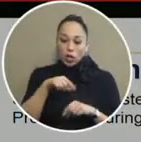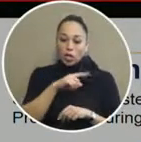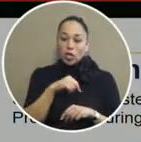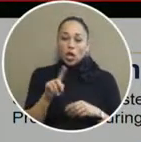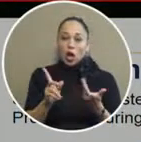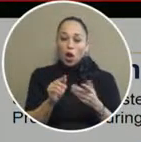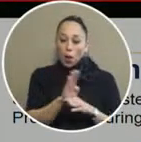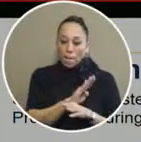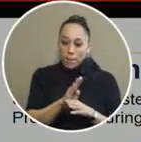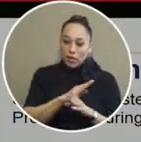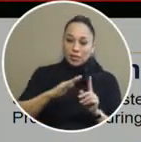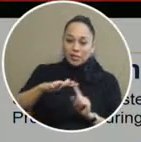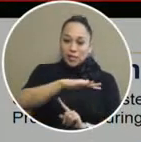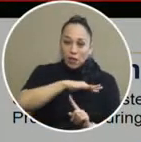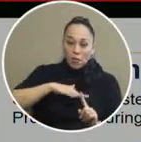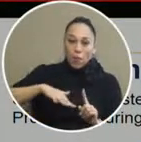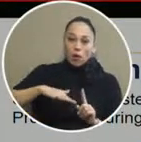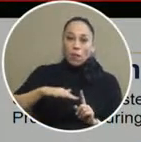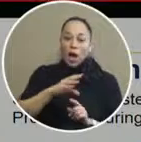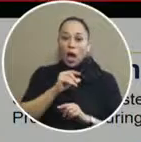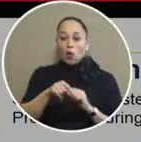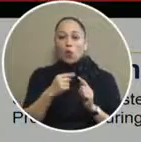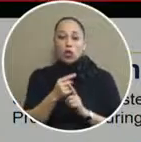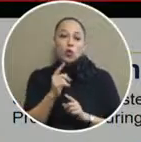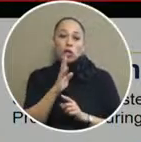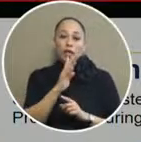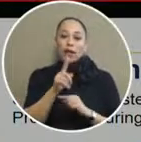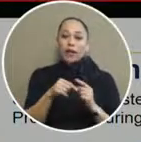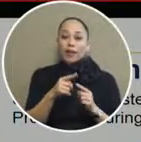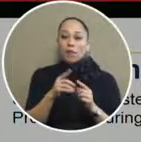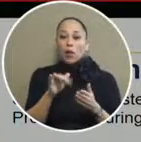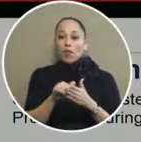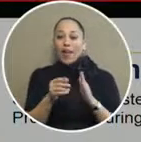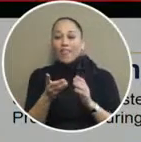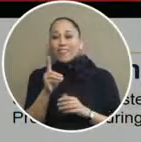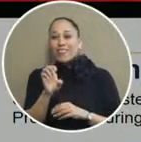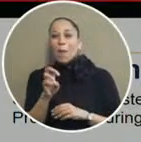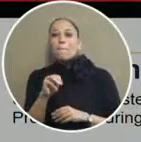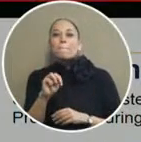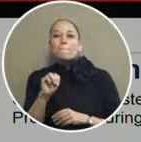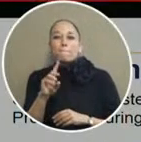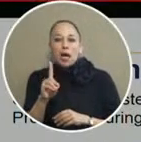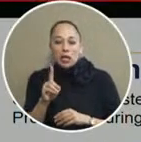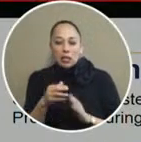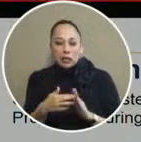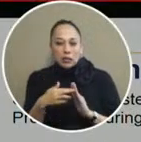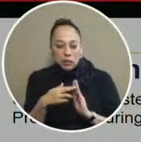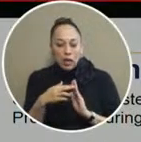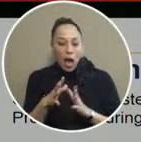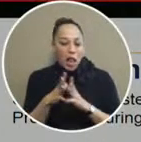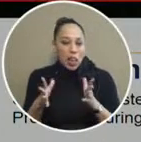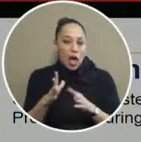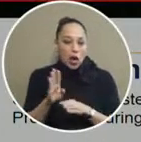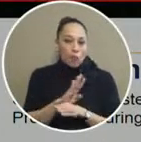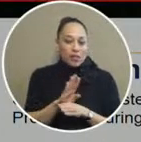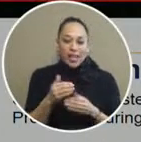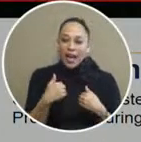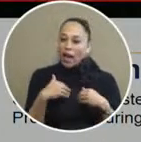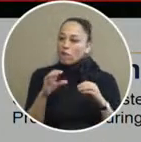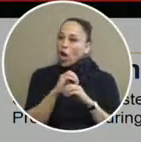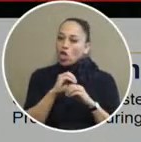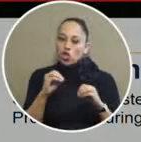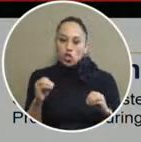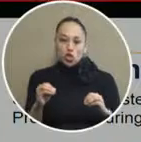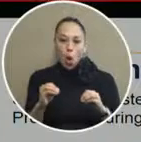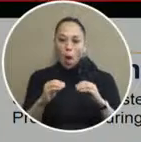into their business environment. And then when you talk about invigorating demand, you're talking about many businesses that don't have an